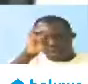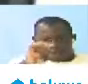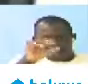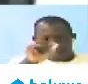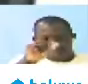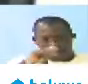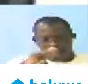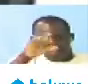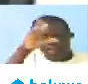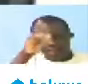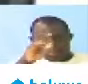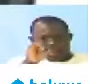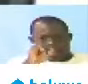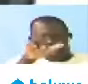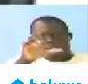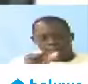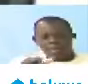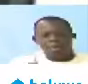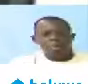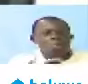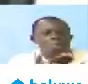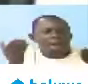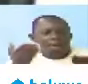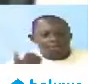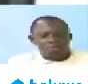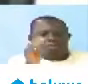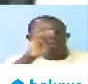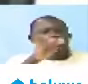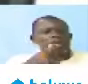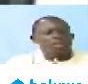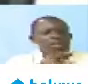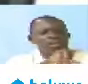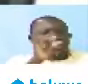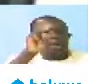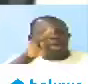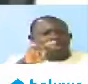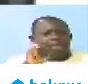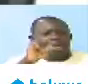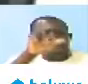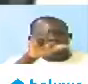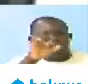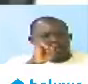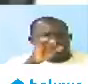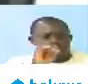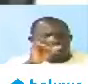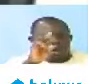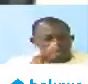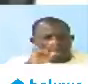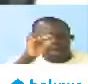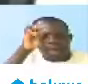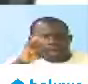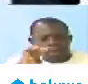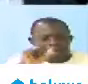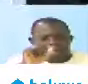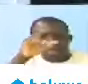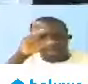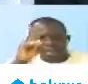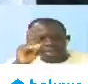Okay. Because Samana Nelson Mandela. The reason why I acquired that name, Nelson